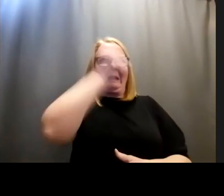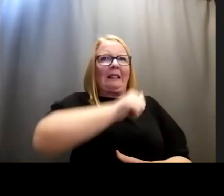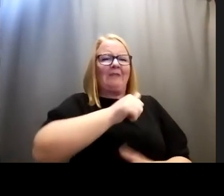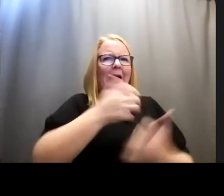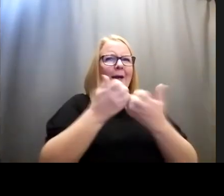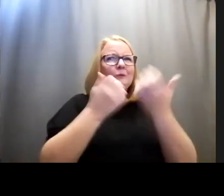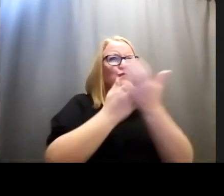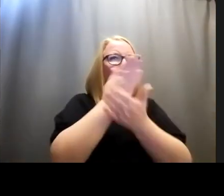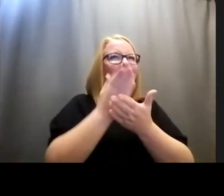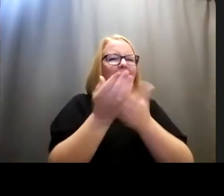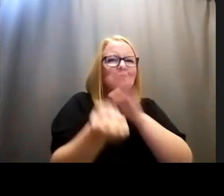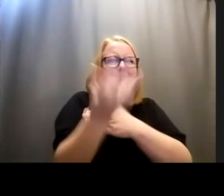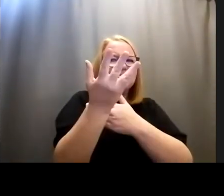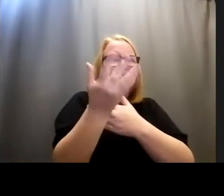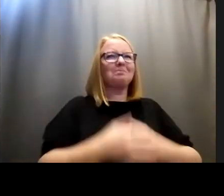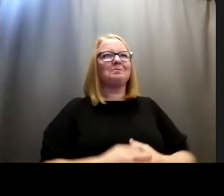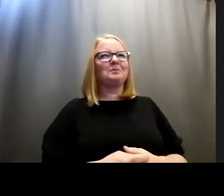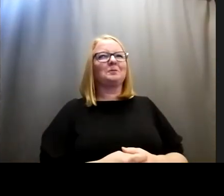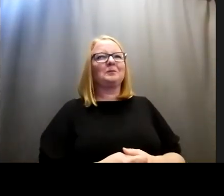screen. Hold on.